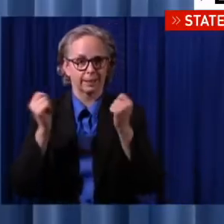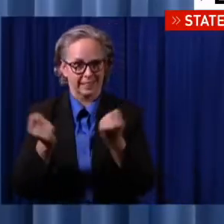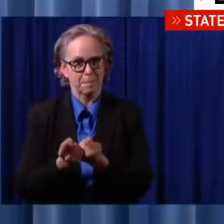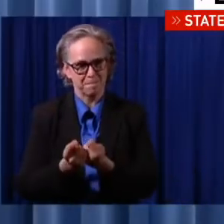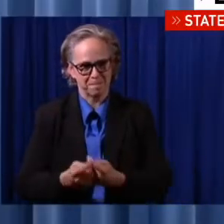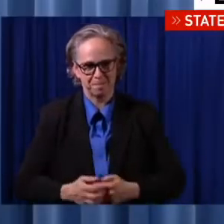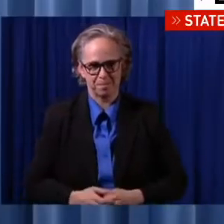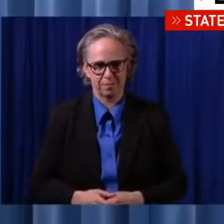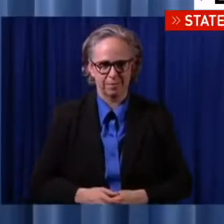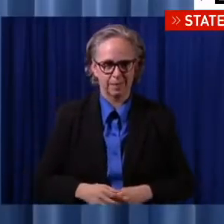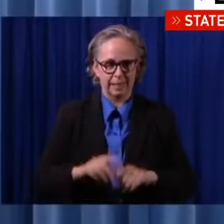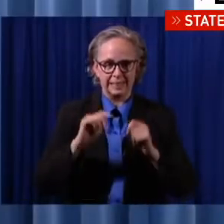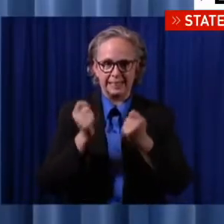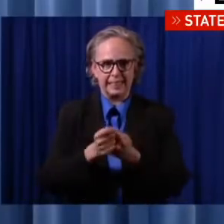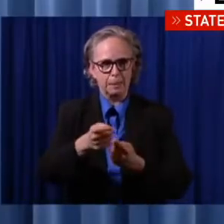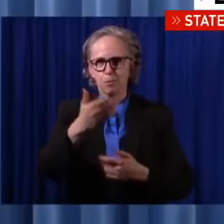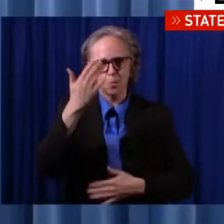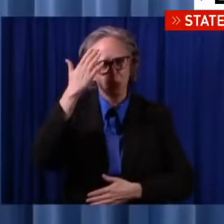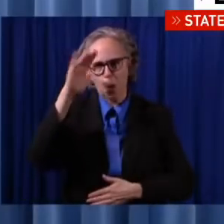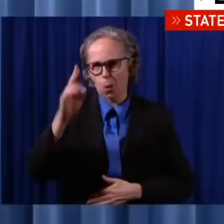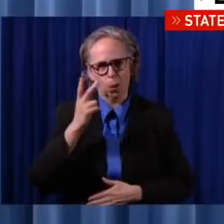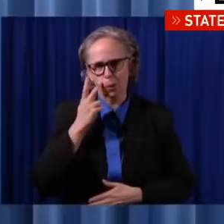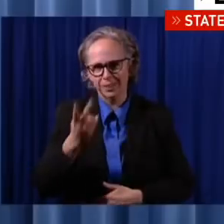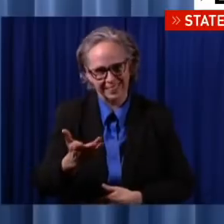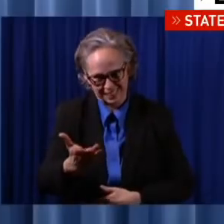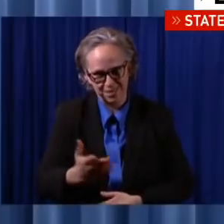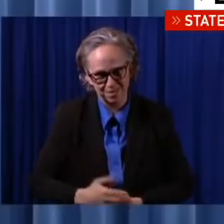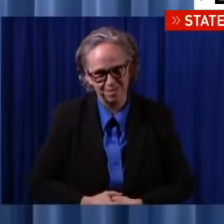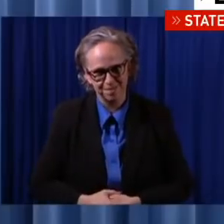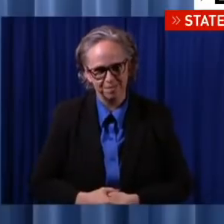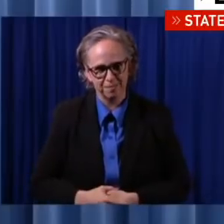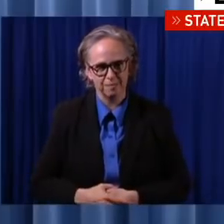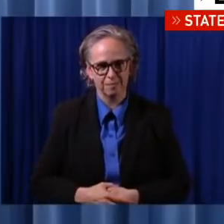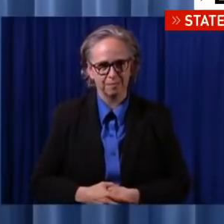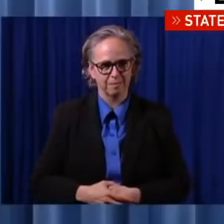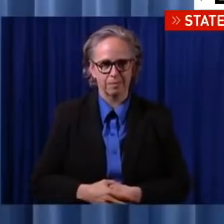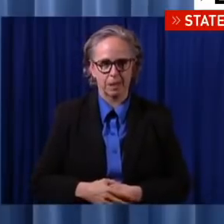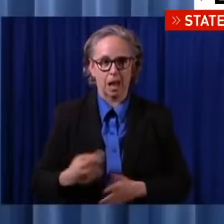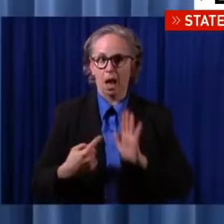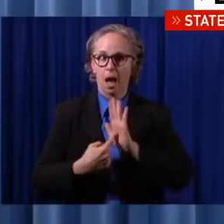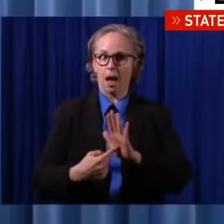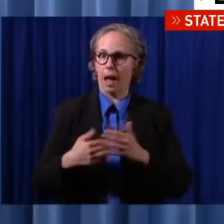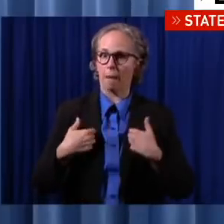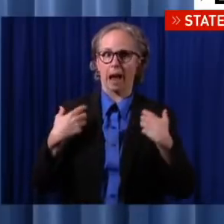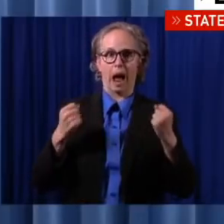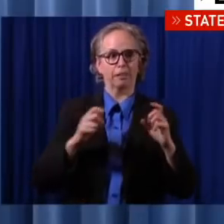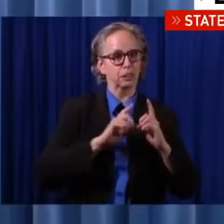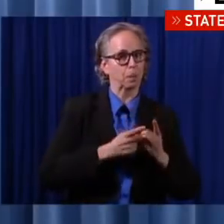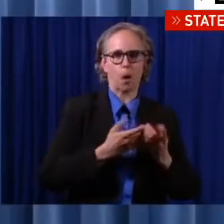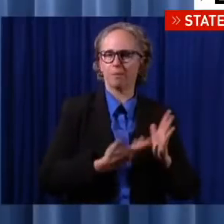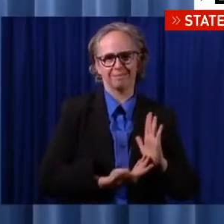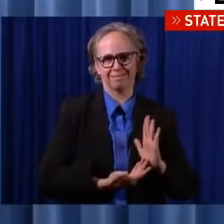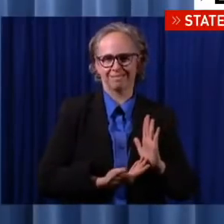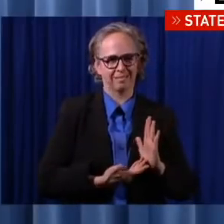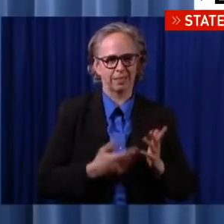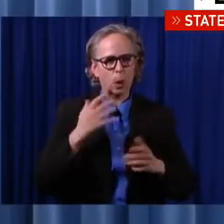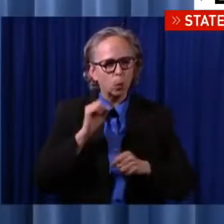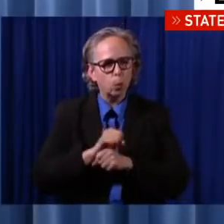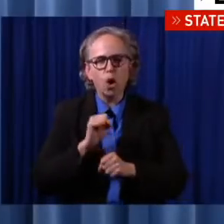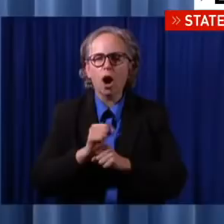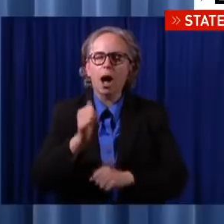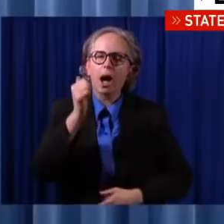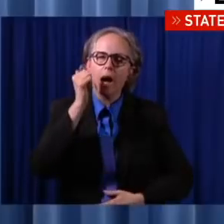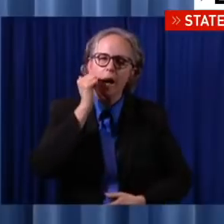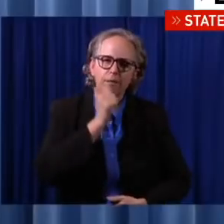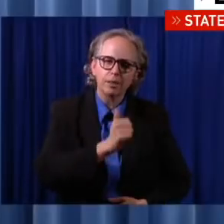see, who are not the face of the health department, but who work diligently every single day to give us the best data